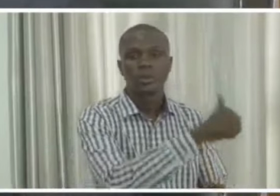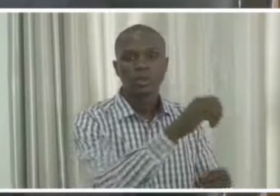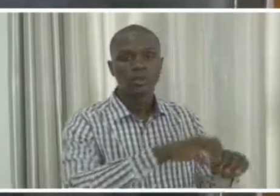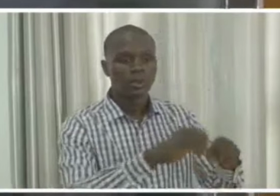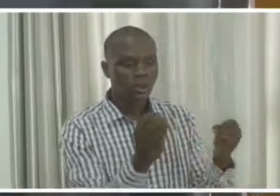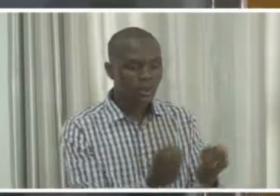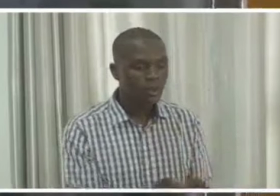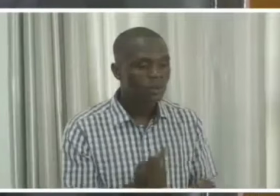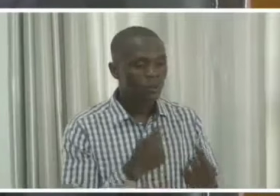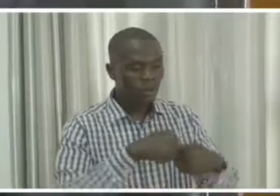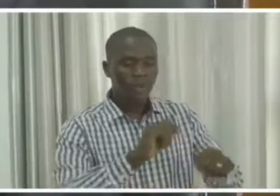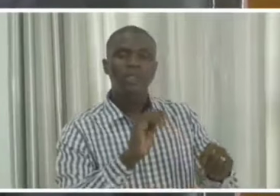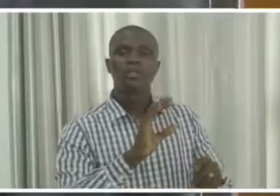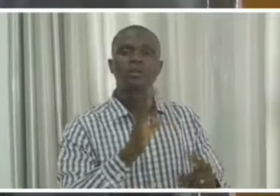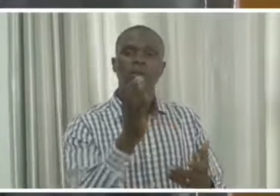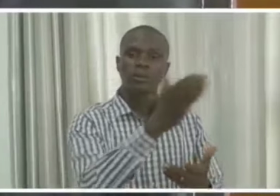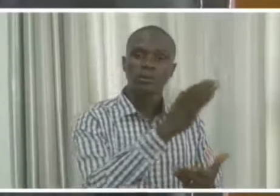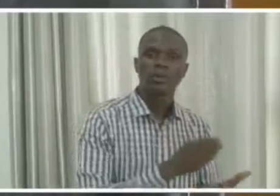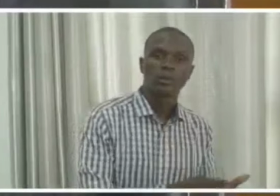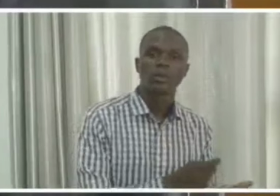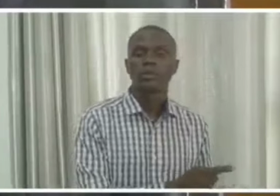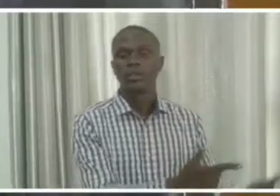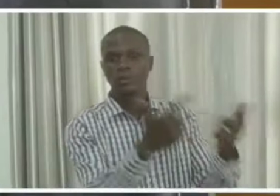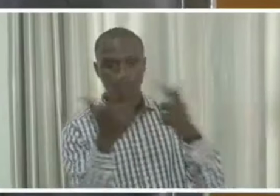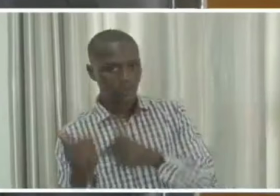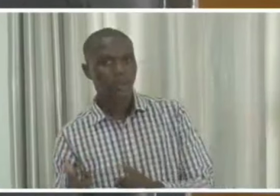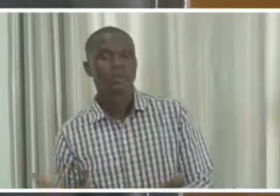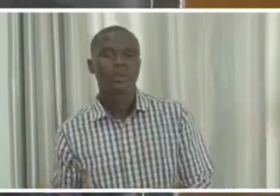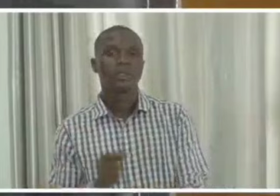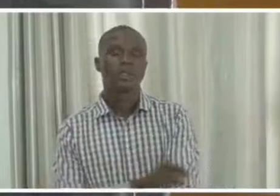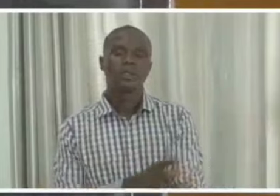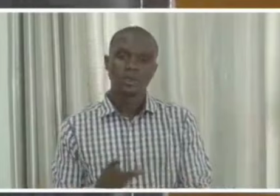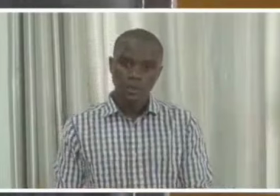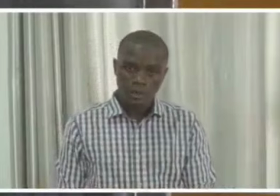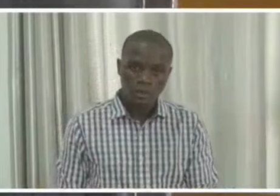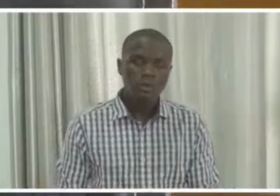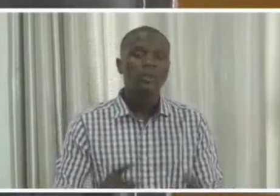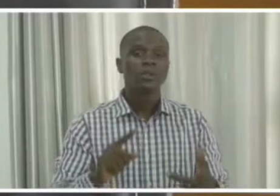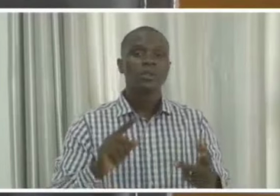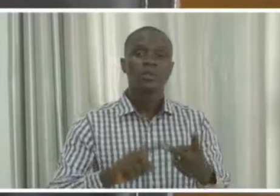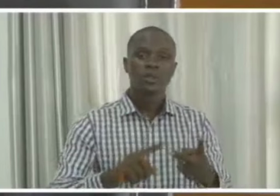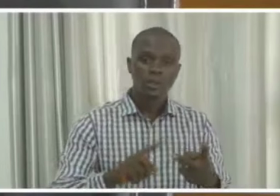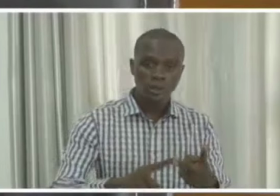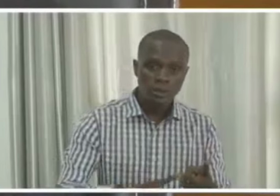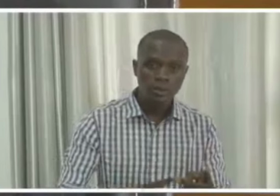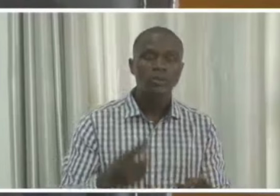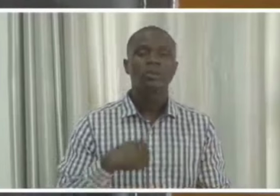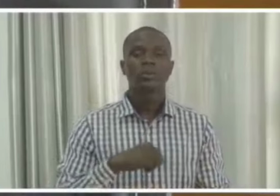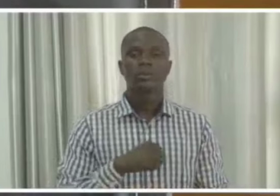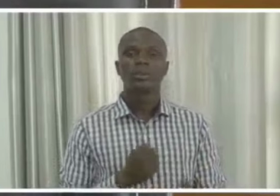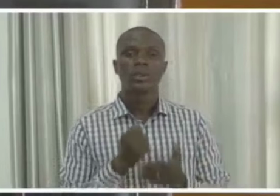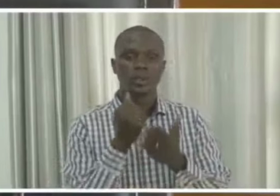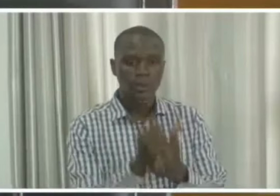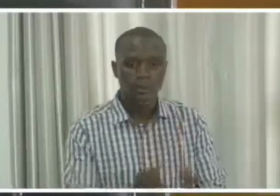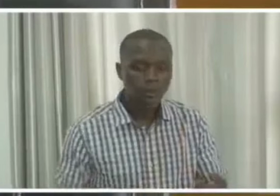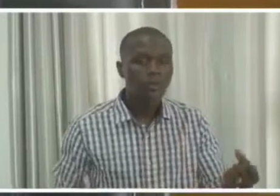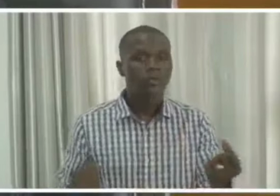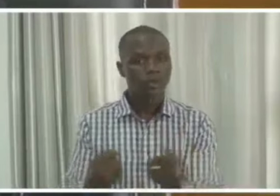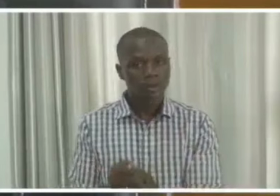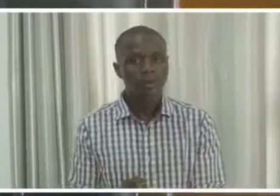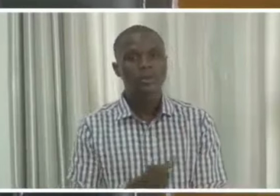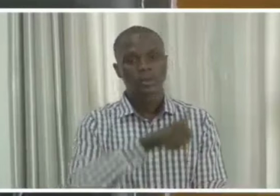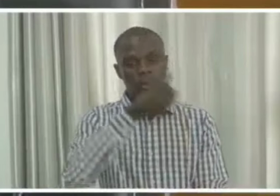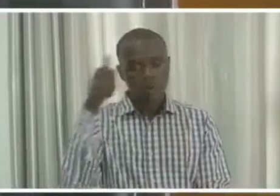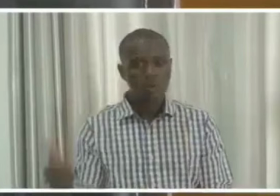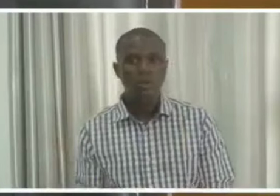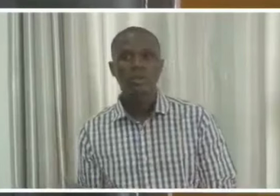we also create a platform. So now we the open lane for other ministry there, so that then can able for